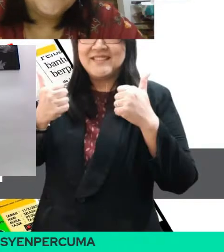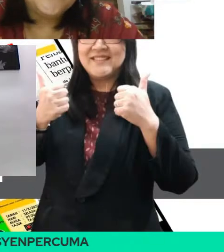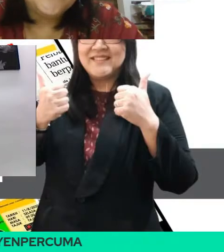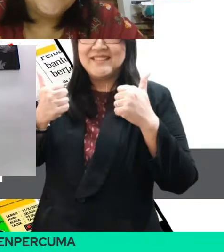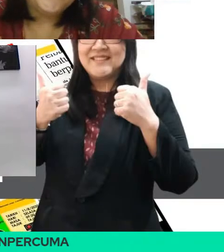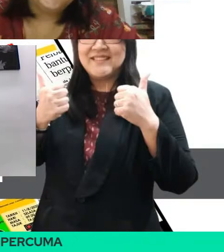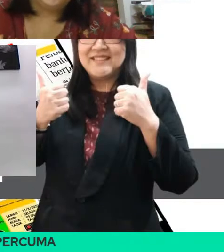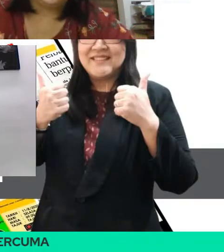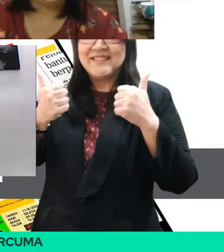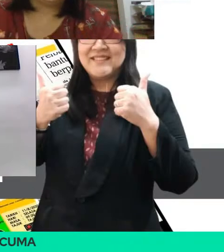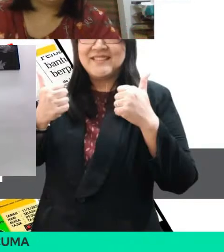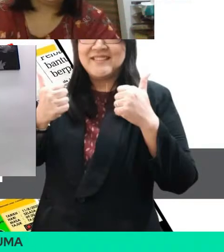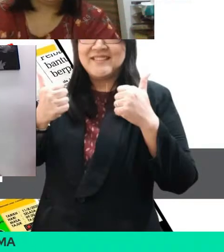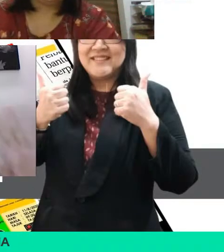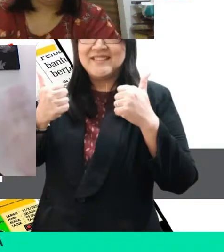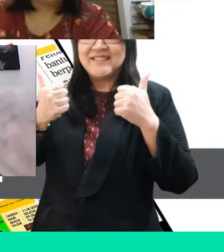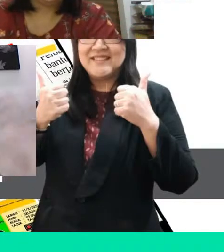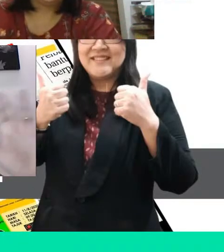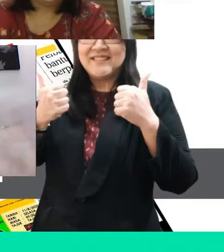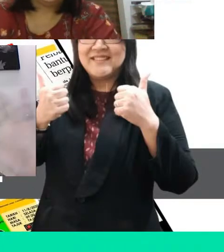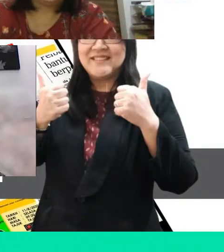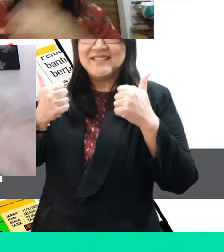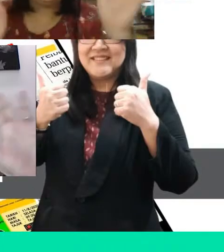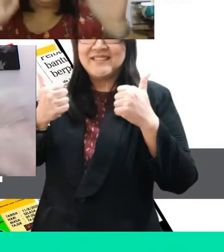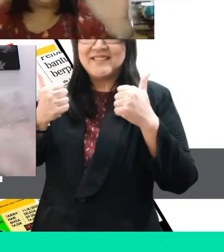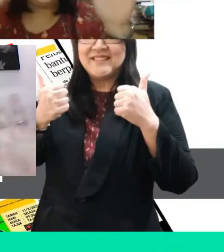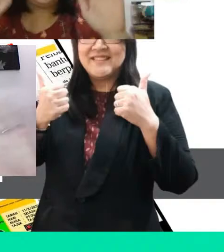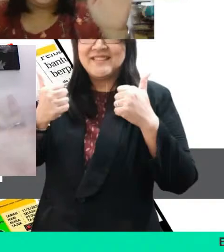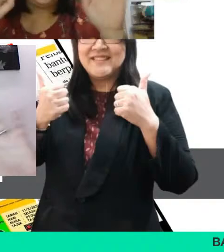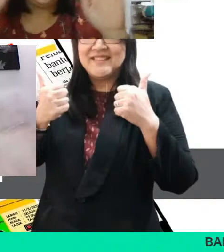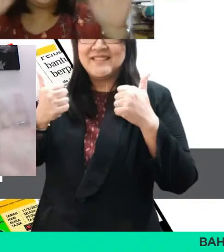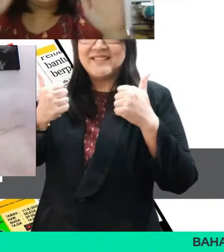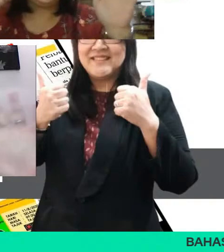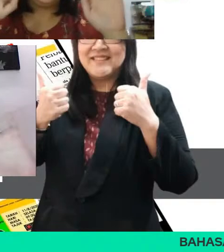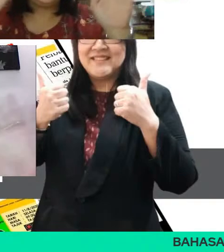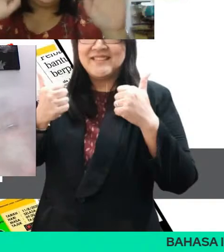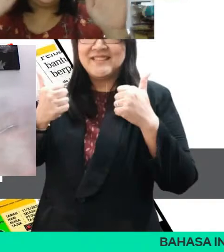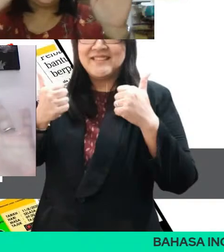in another session. Bye, everyone. Take